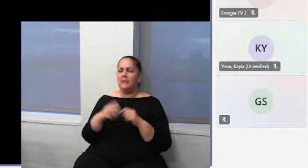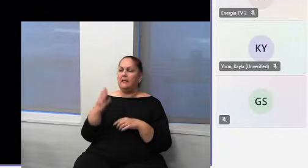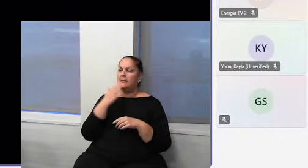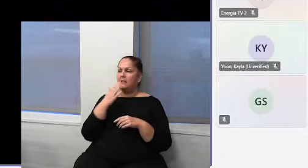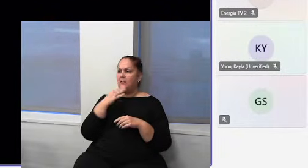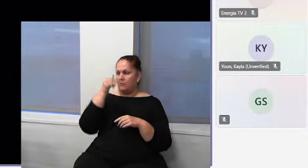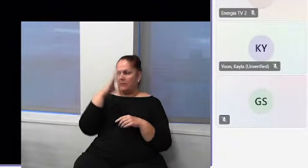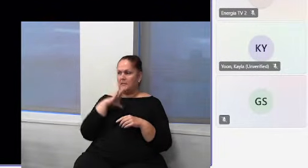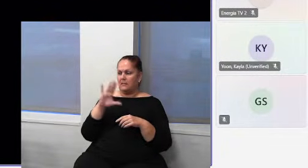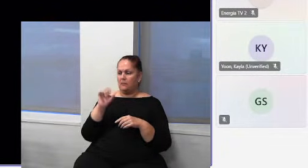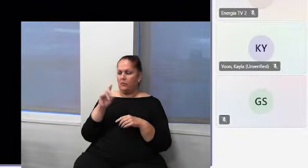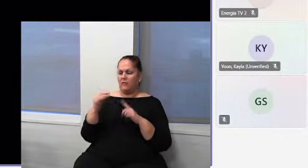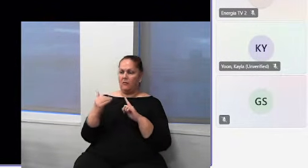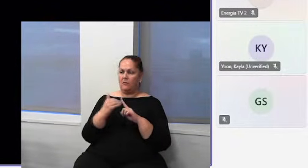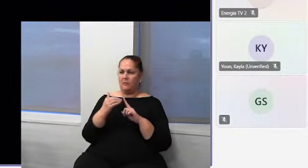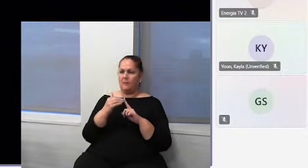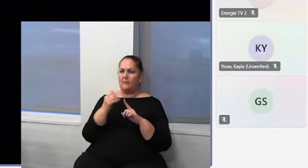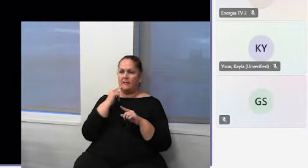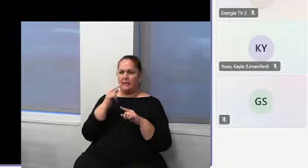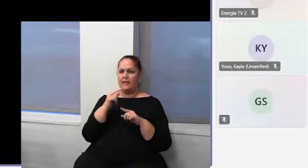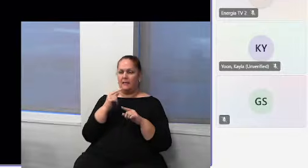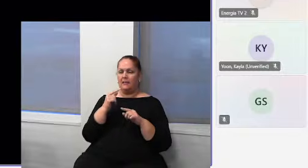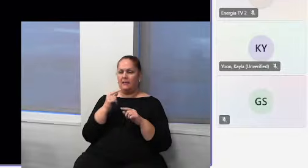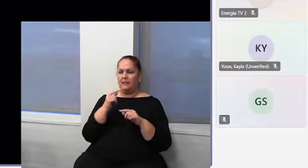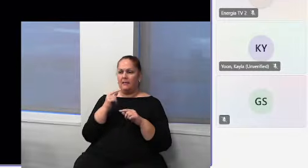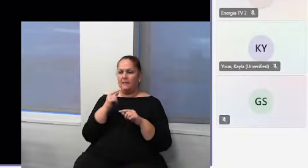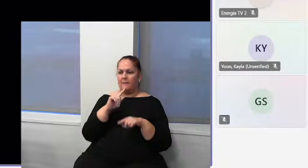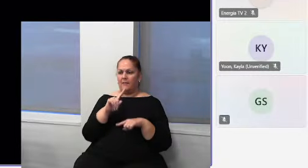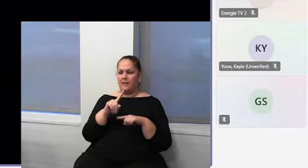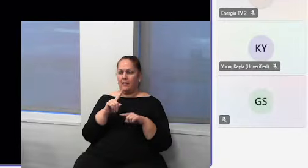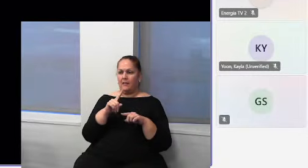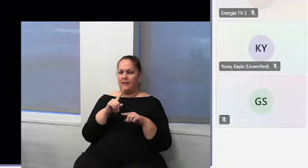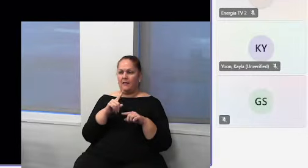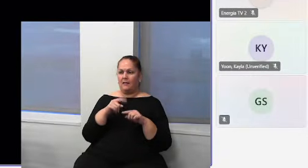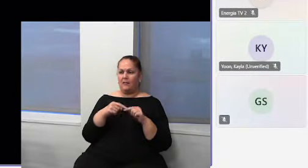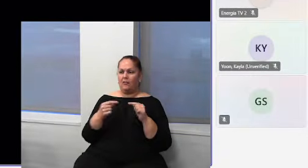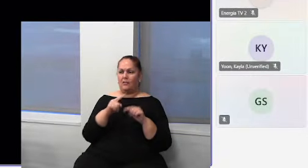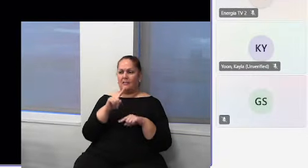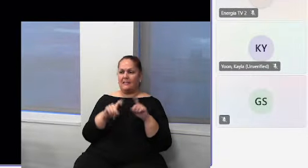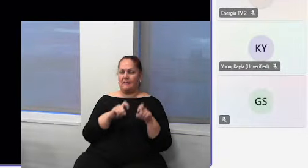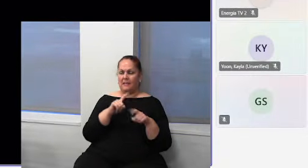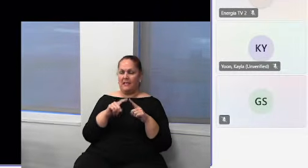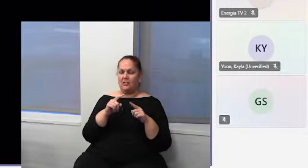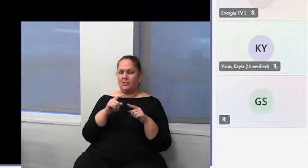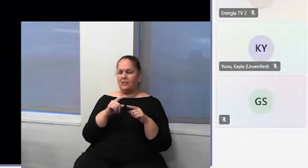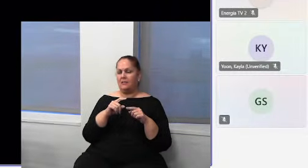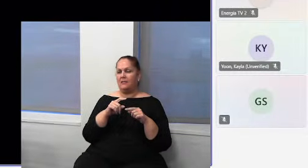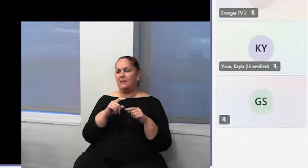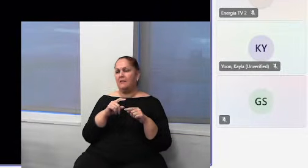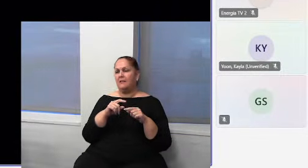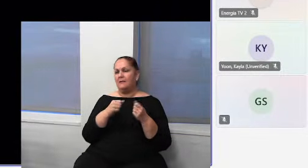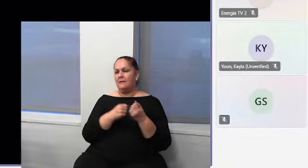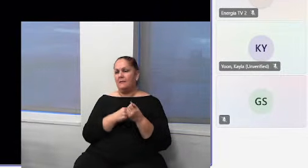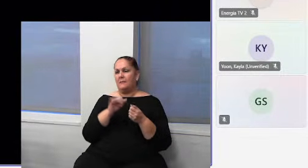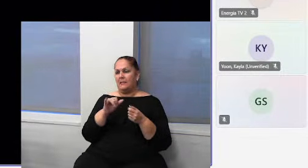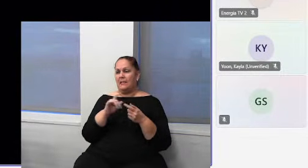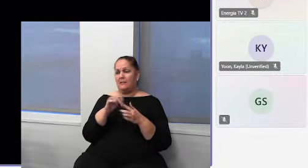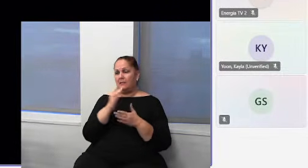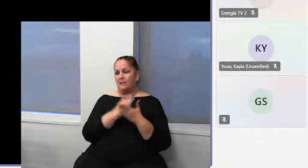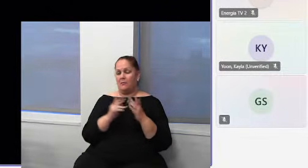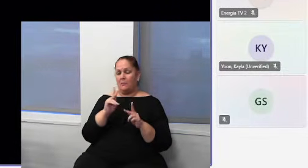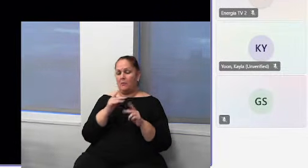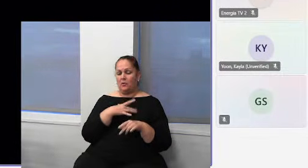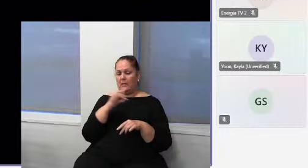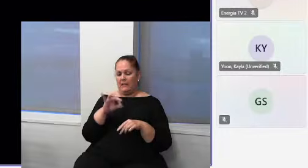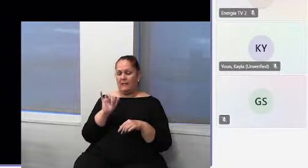check. And thank you, Mr. Brady, for reminding me that cross-examination is purely adversarial. I'm enforcing that, and there's some